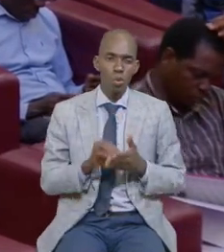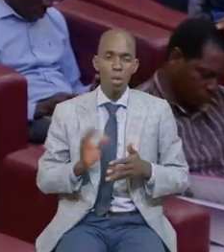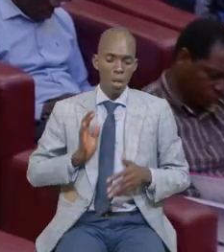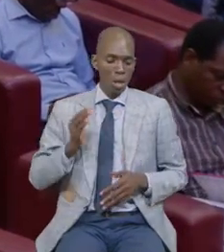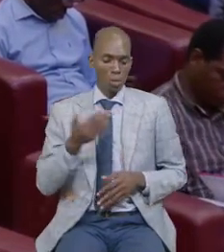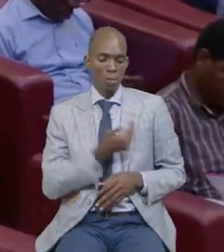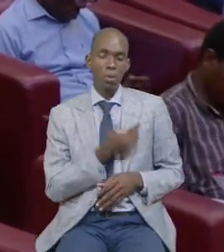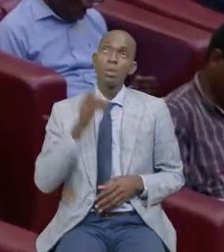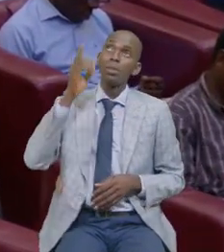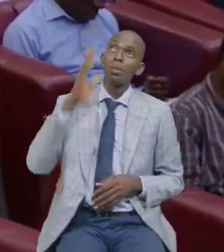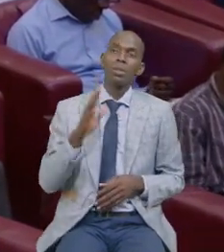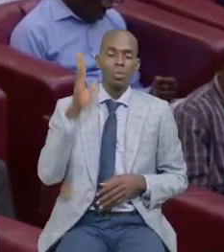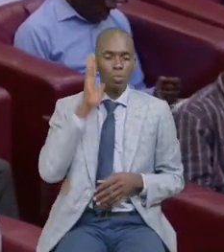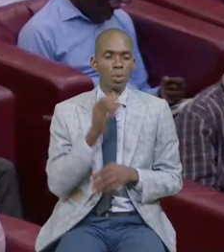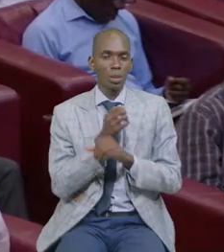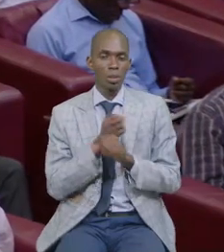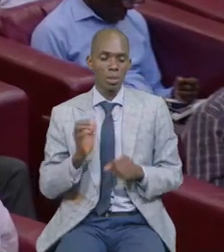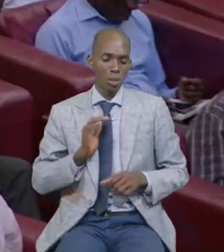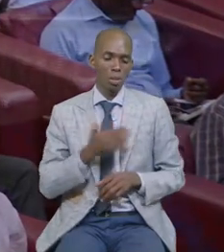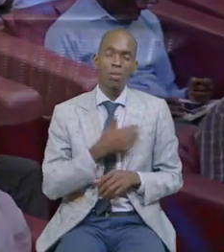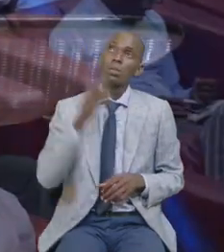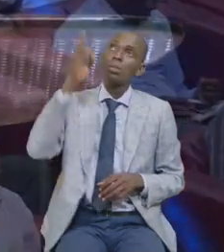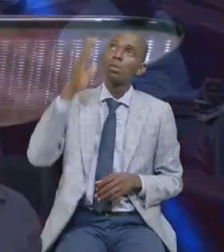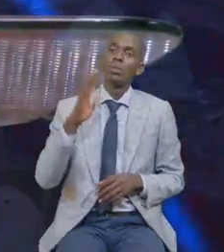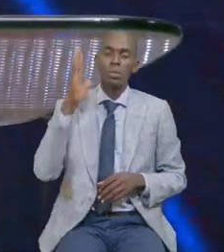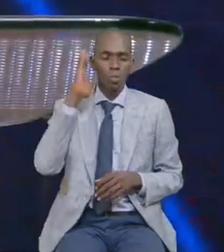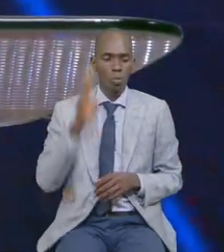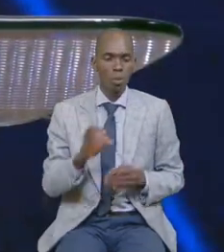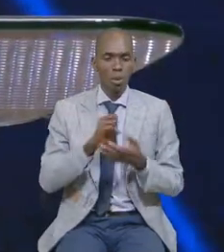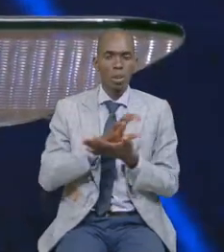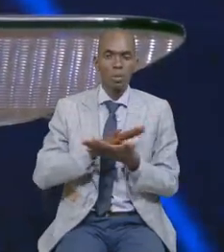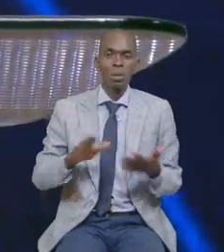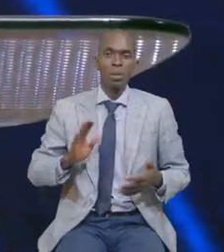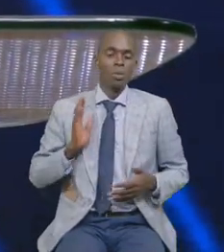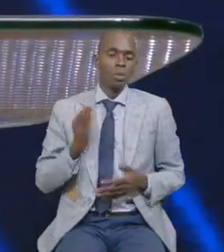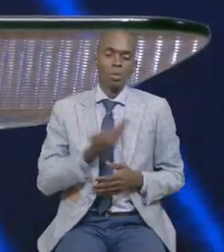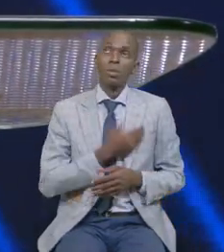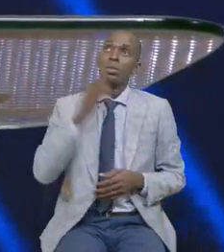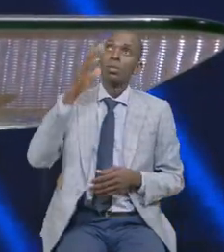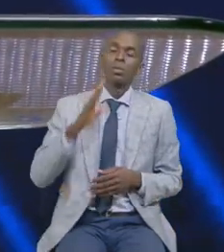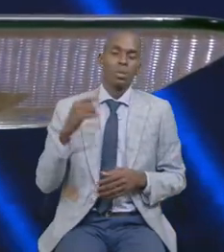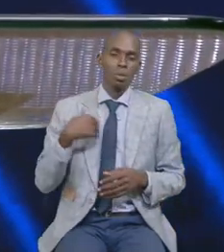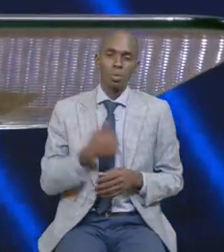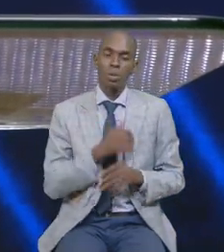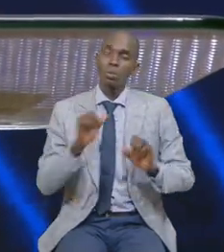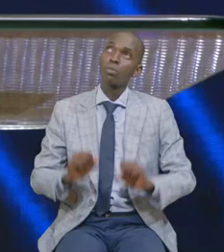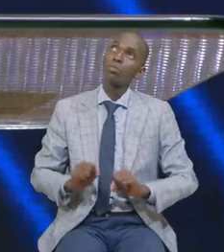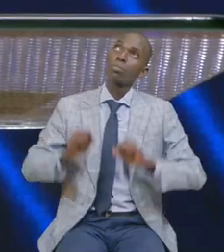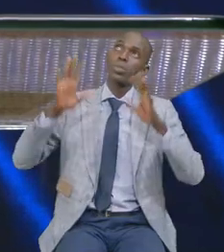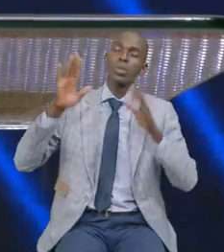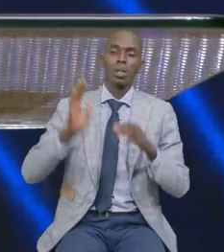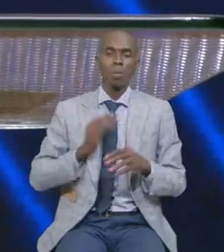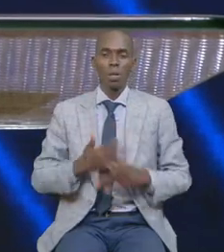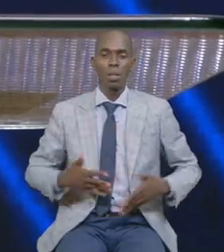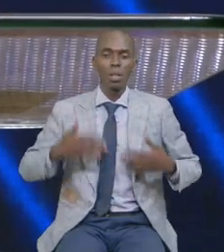saved Our God was Sanctified and we have consecrated committed Our Lives into the hands of the Lord Our God whom we